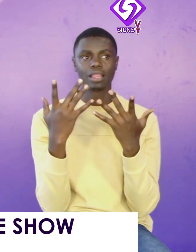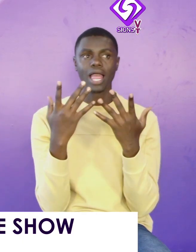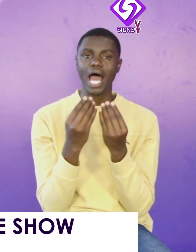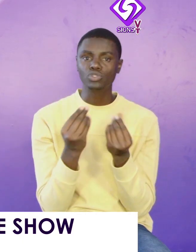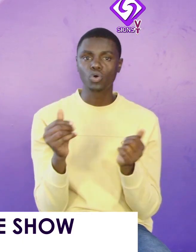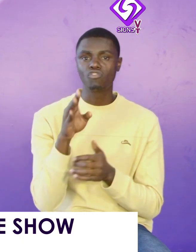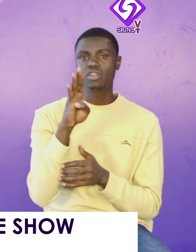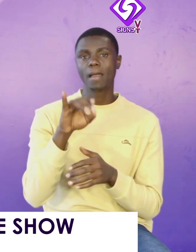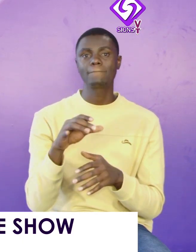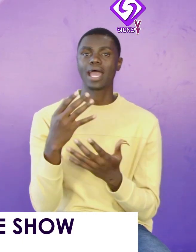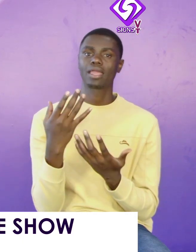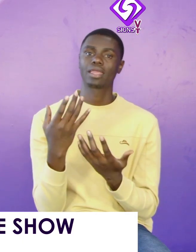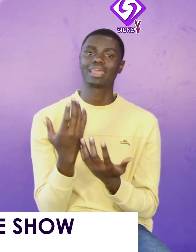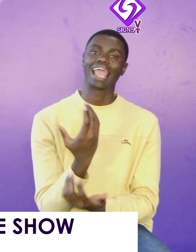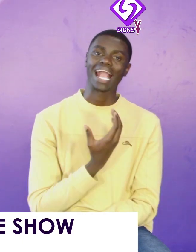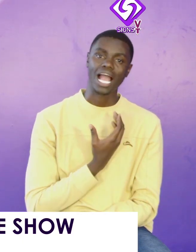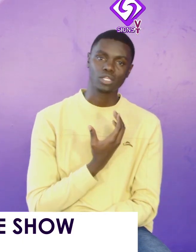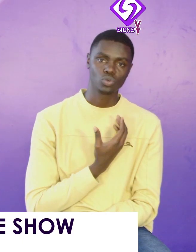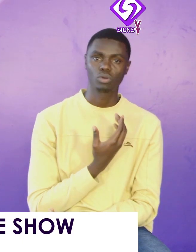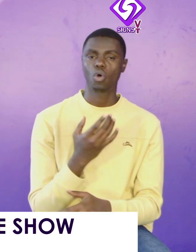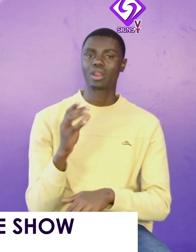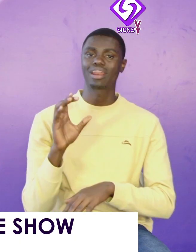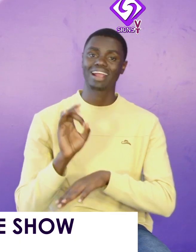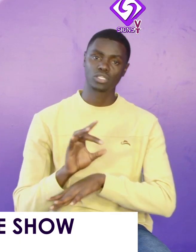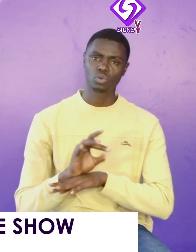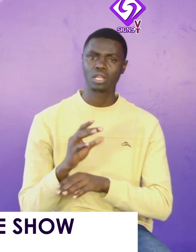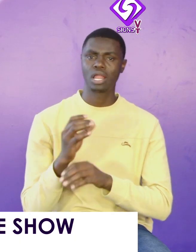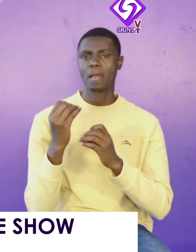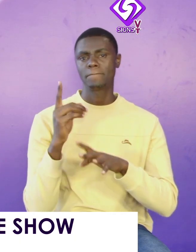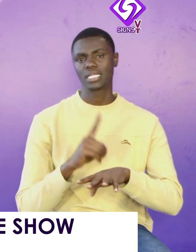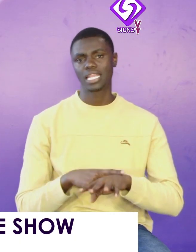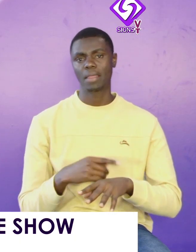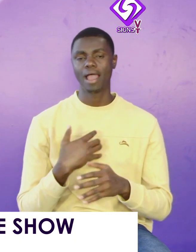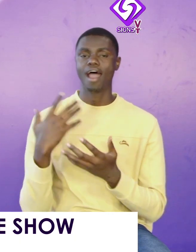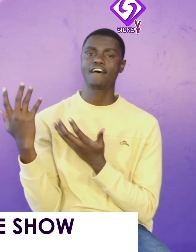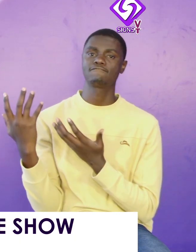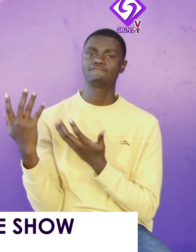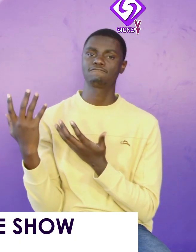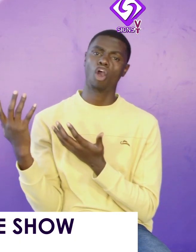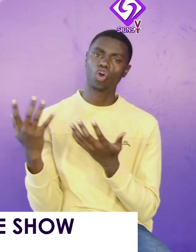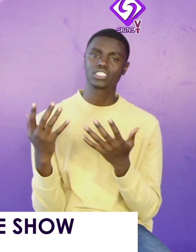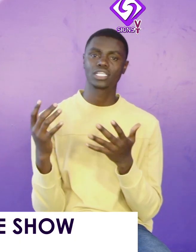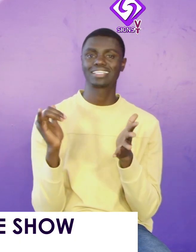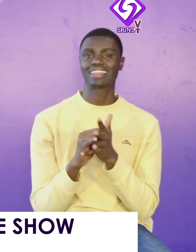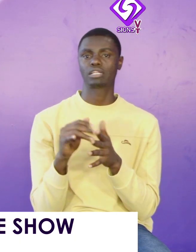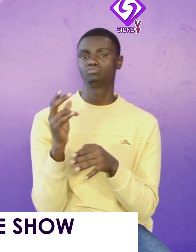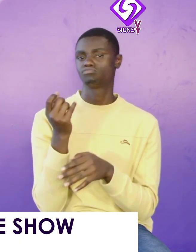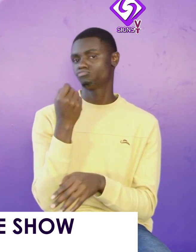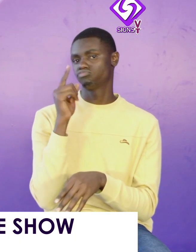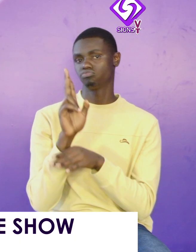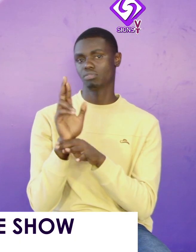by counsel. Many times, of course, we have causes that are medicinal, the ones that I've mentioned, like